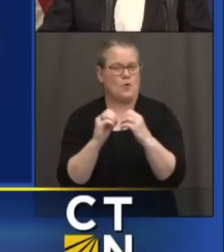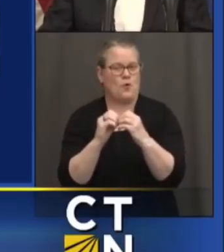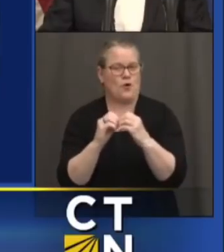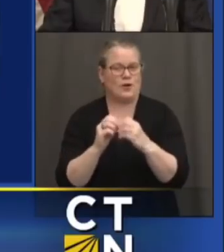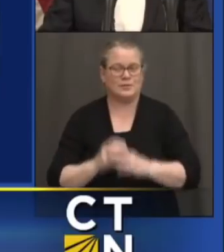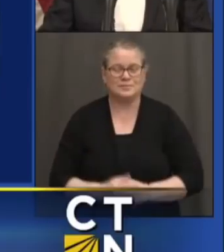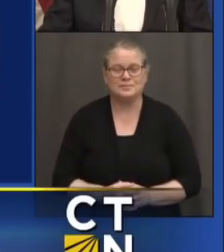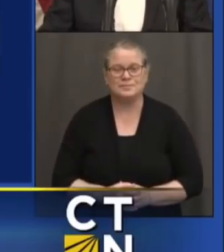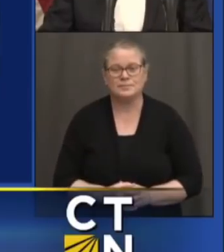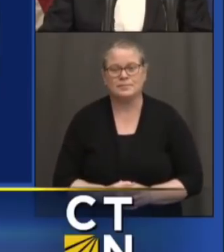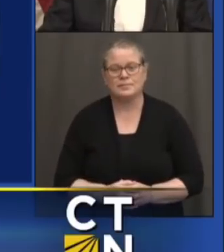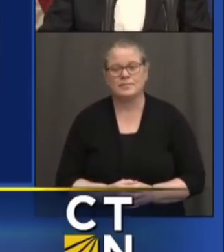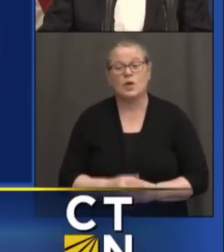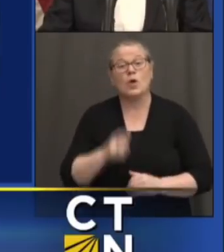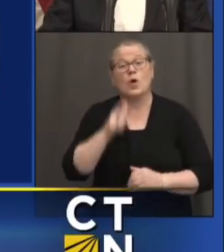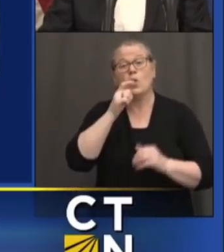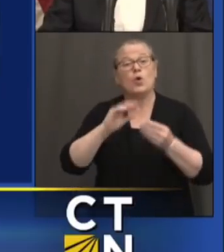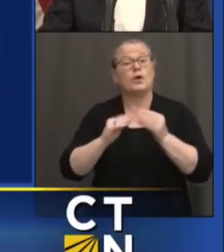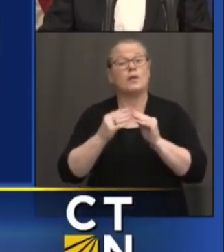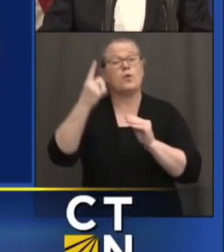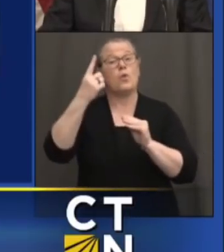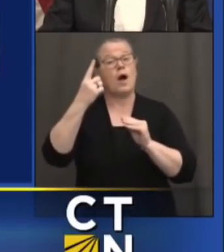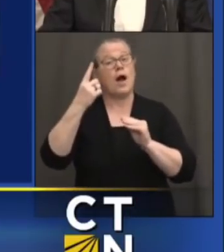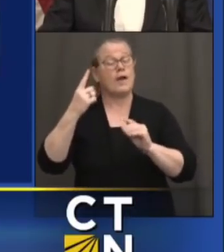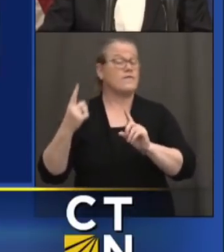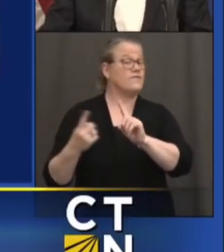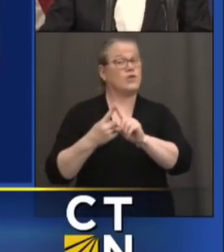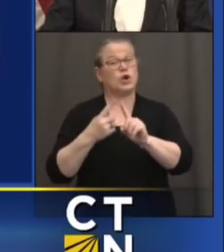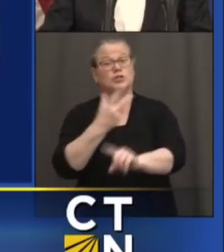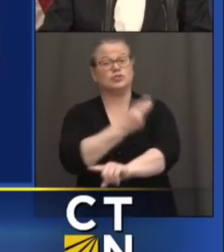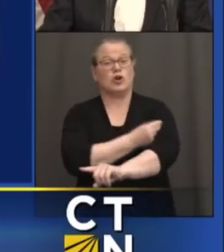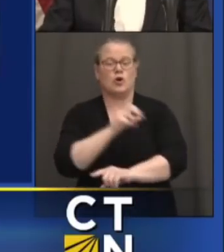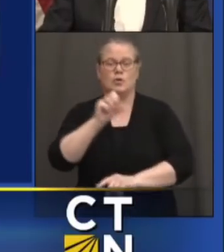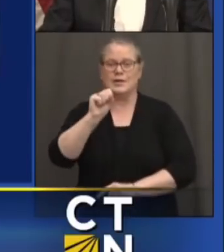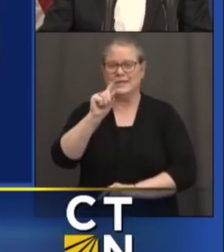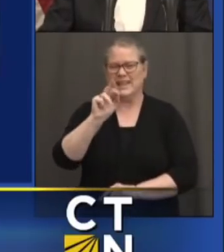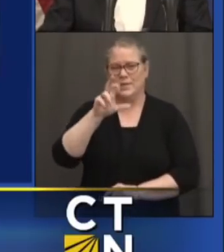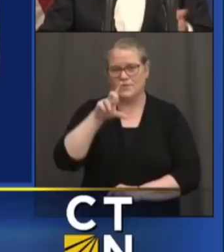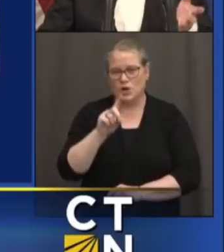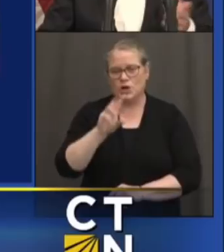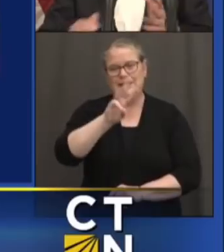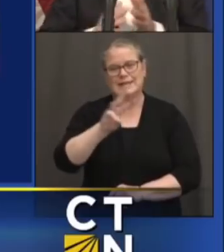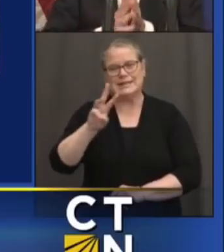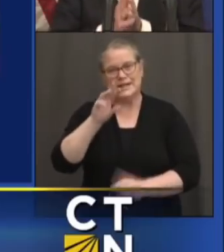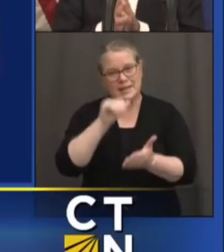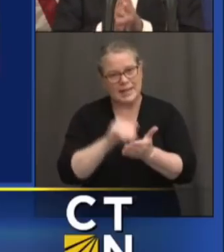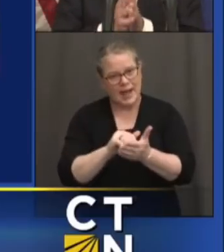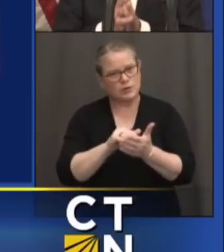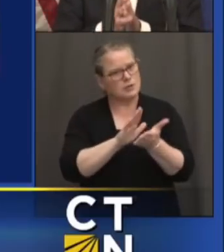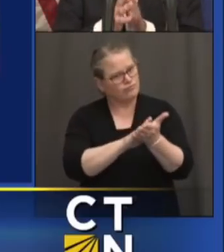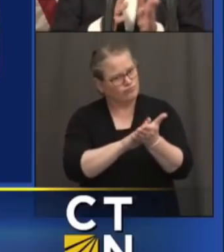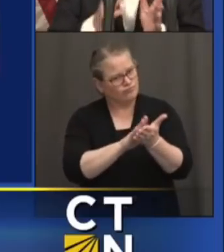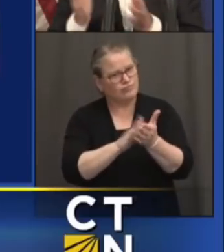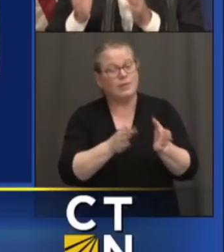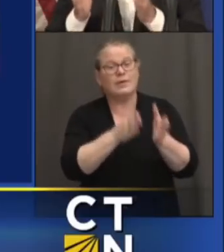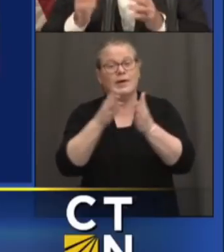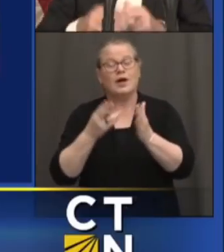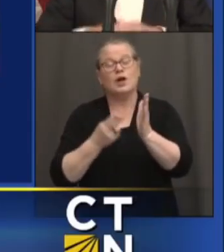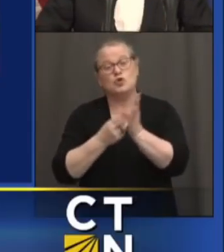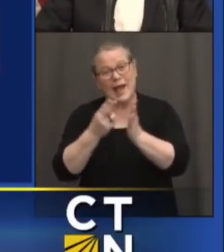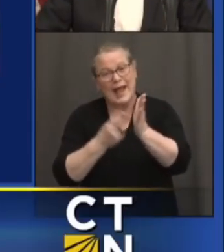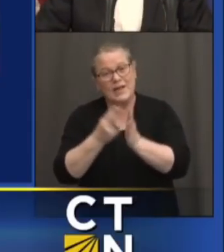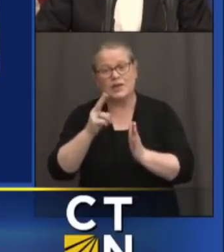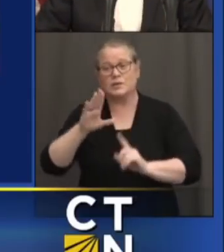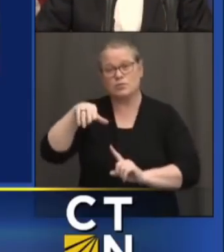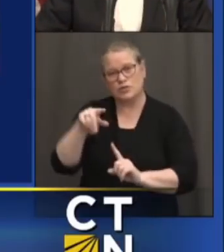say it. Stanford is our champ, but 66,000. Well done. New Haven, Bridgeport. So we've got